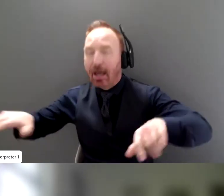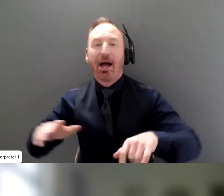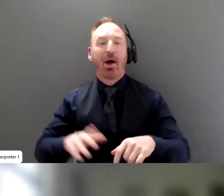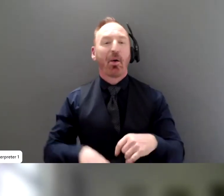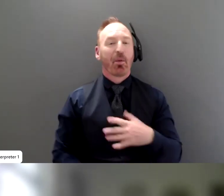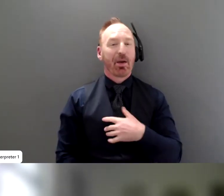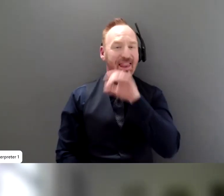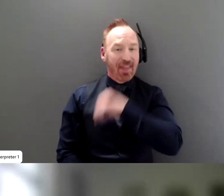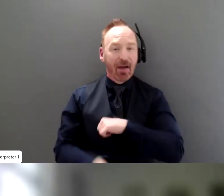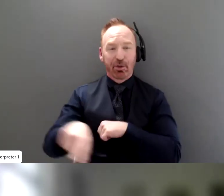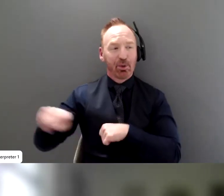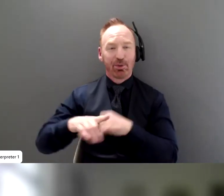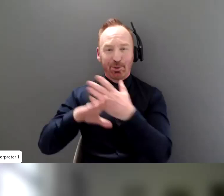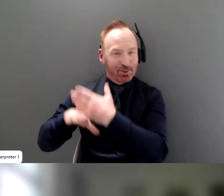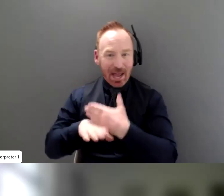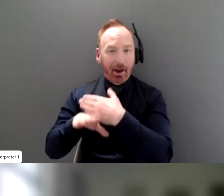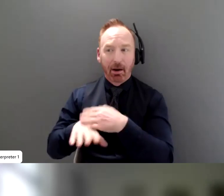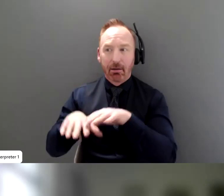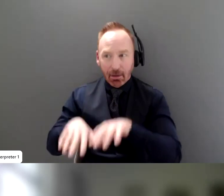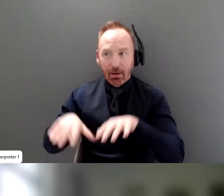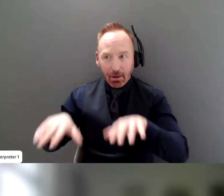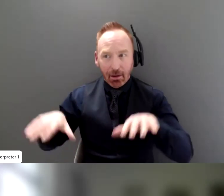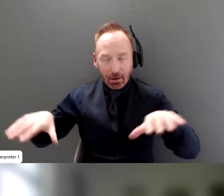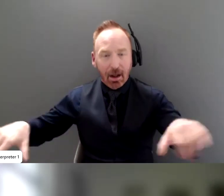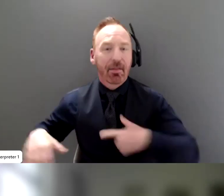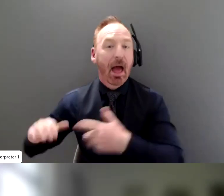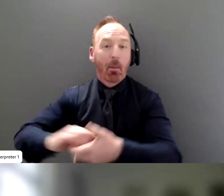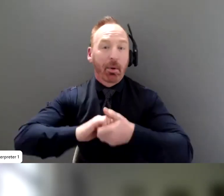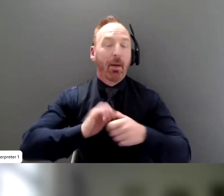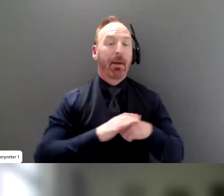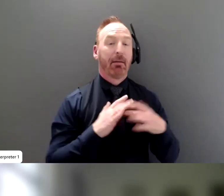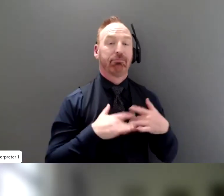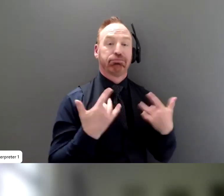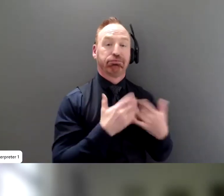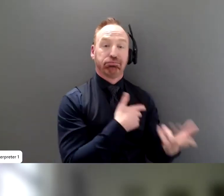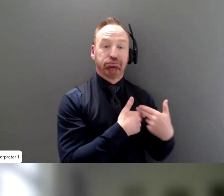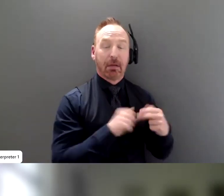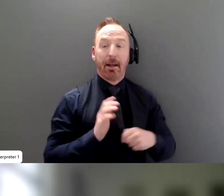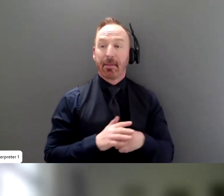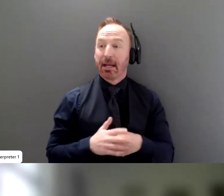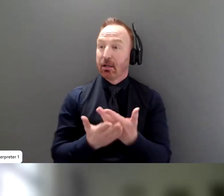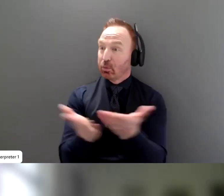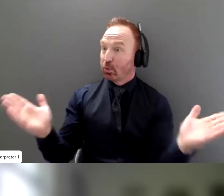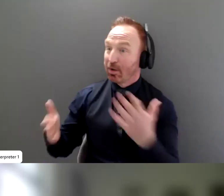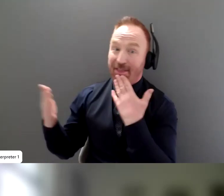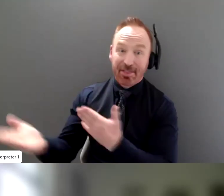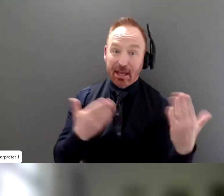collaboration at any sense. And then also attend our events if you can. Like for folks, thank you for coming today. As I stated, those few other events